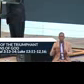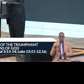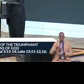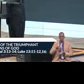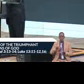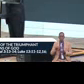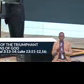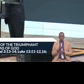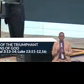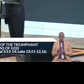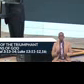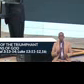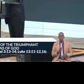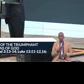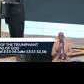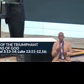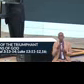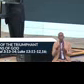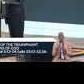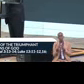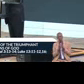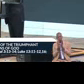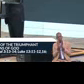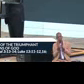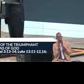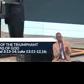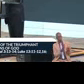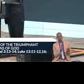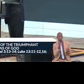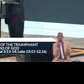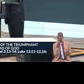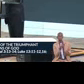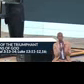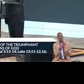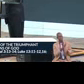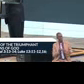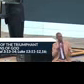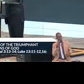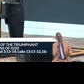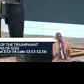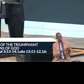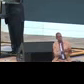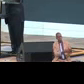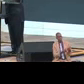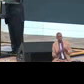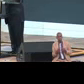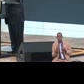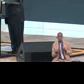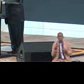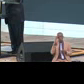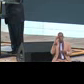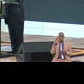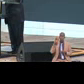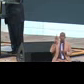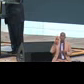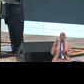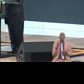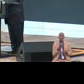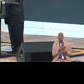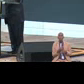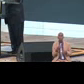herself. And when Jesus saw her, he called her to him and said